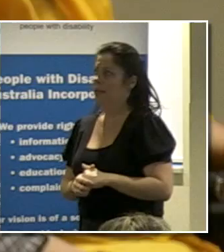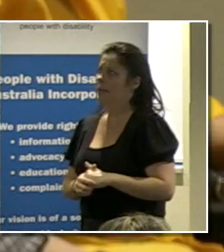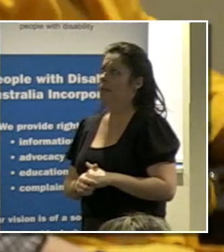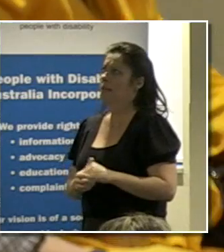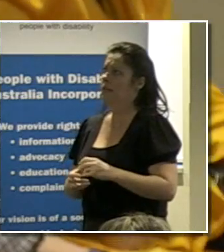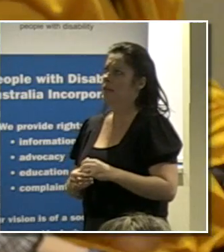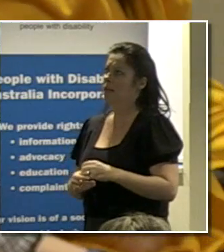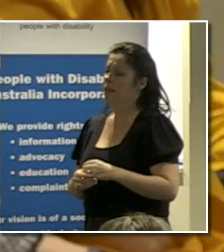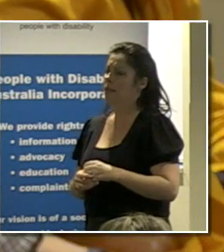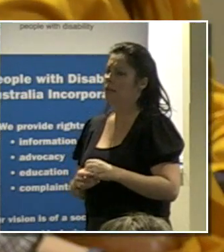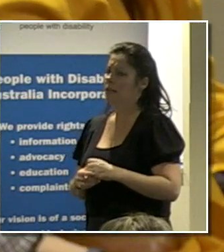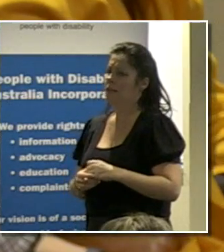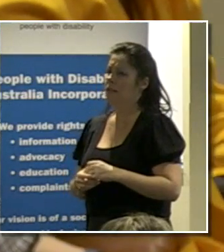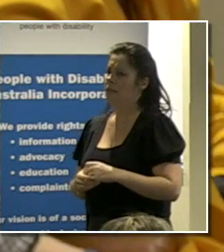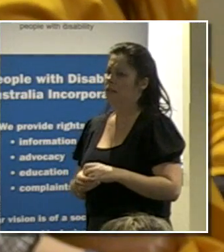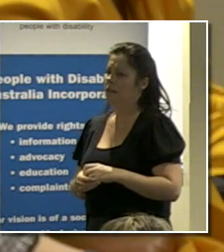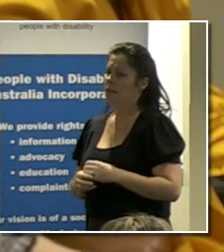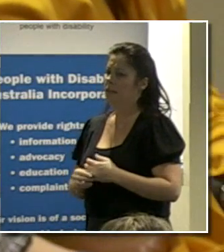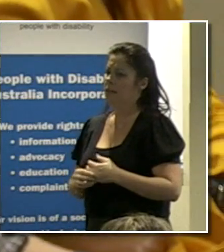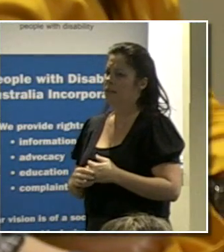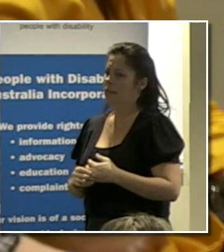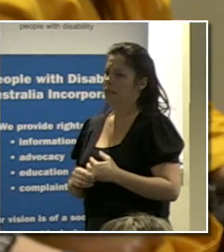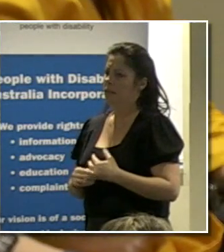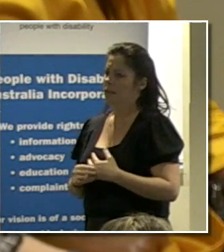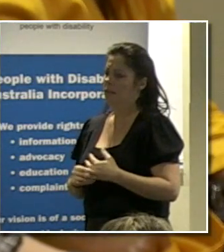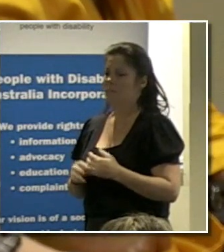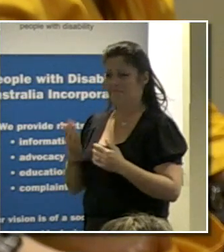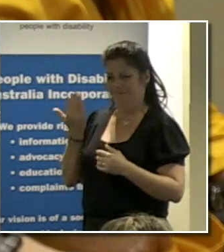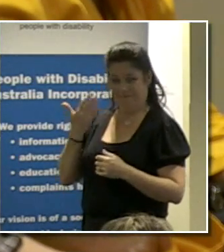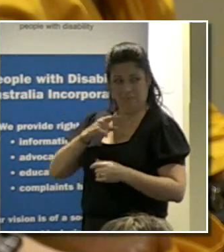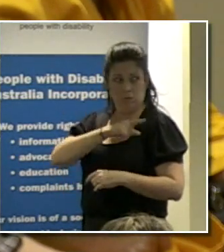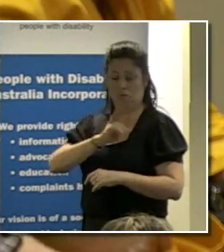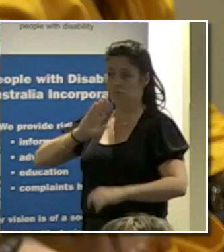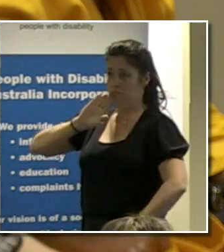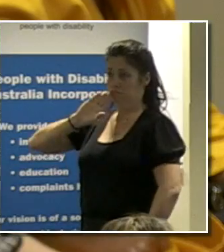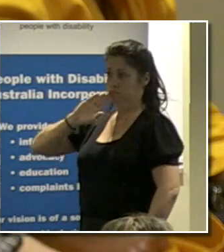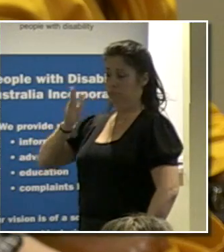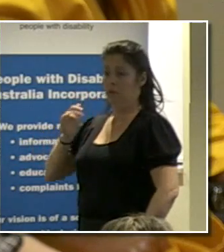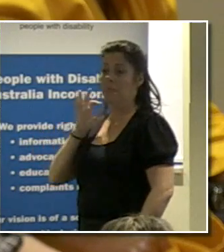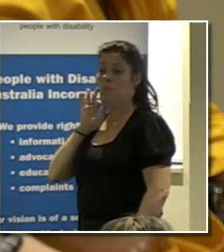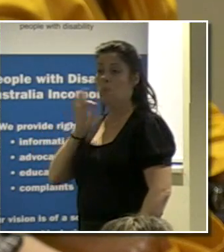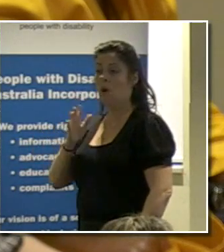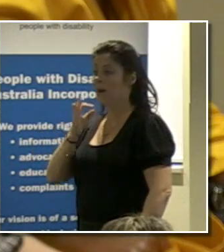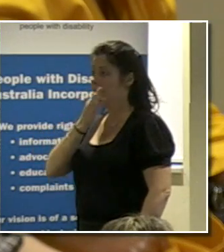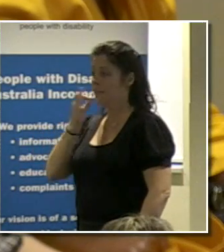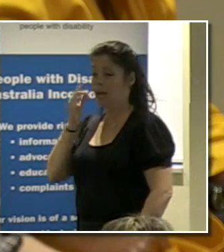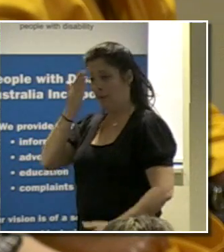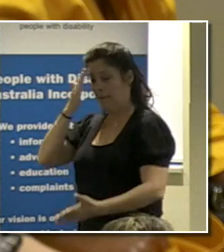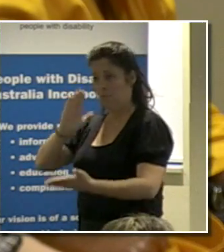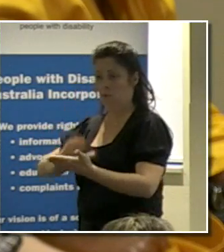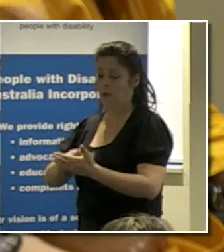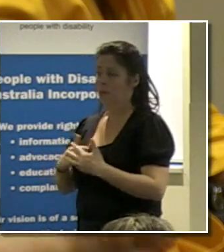and an acclamation. That speech that you gave the other day at the White Flower Memorial was one of the most